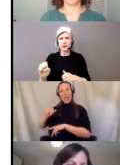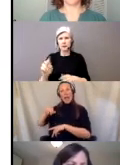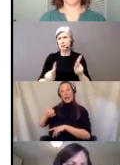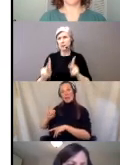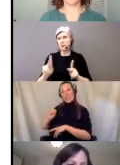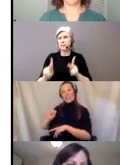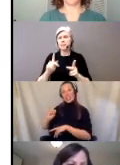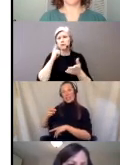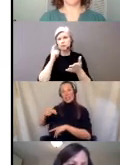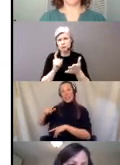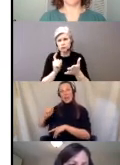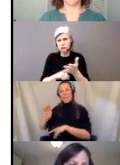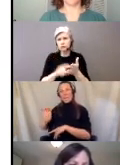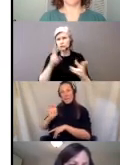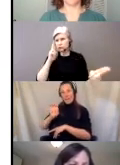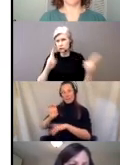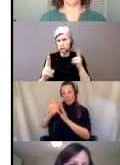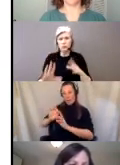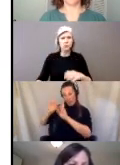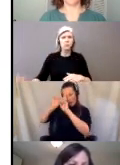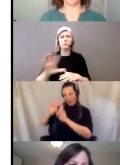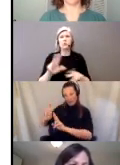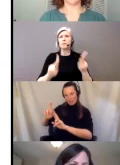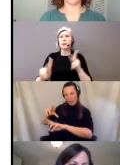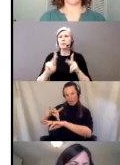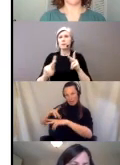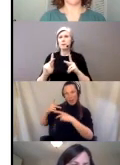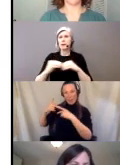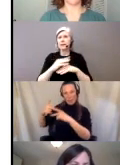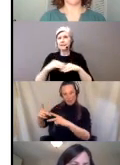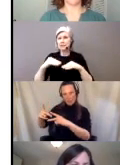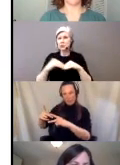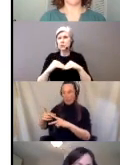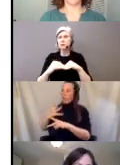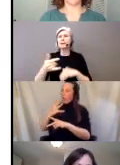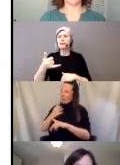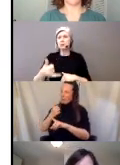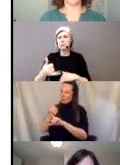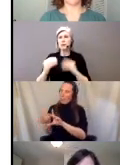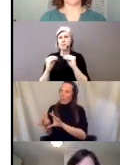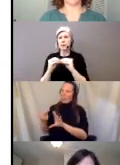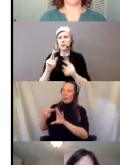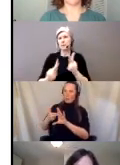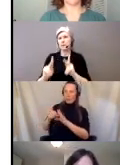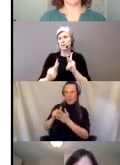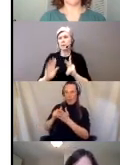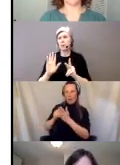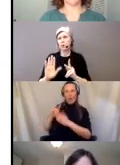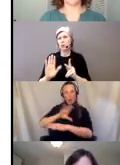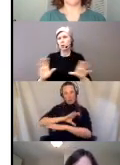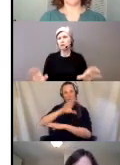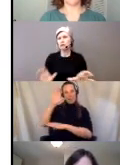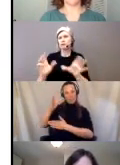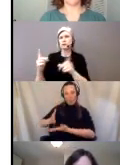Nations, Inuit, and Métis peoples for their valuable past and present contributions to this land. Research shows that